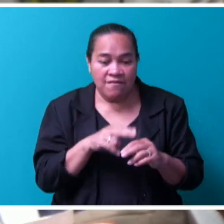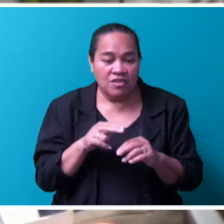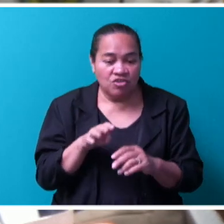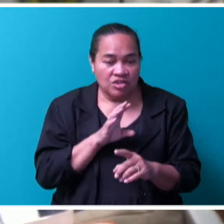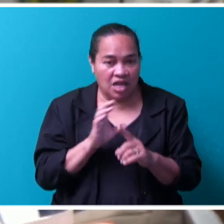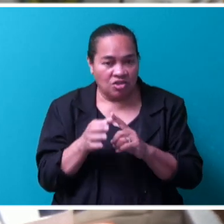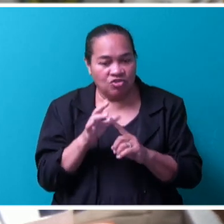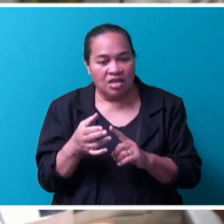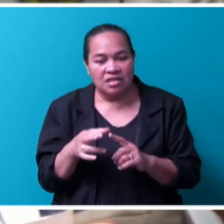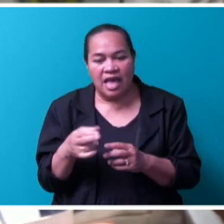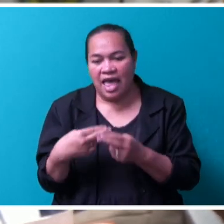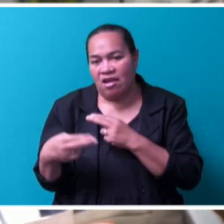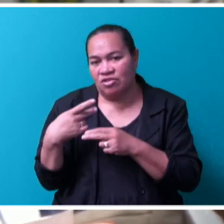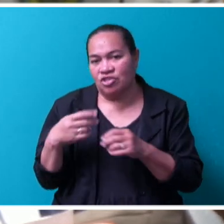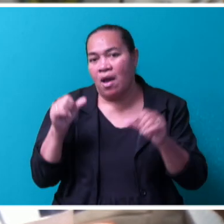protected.